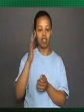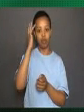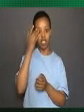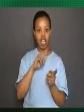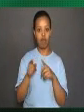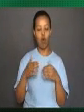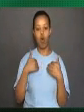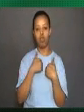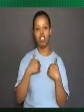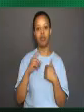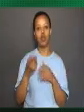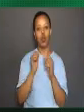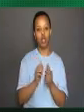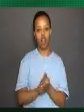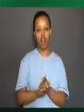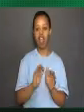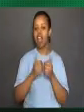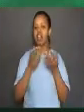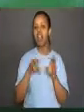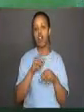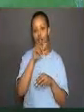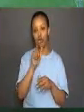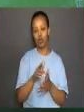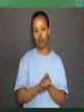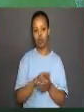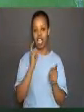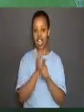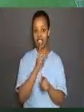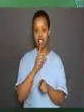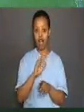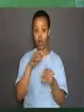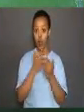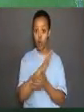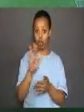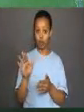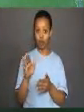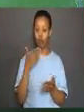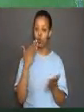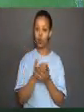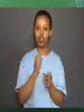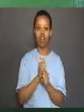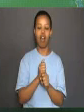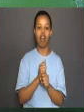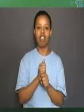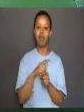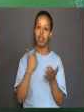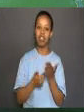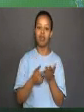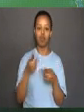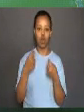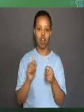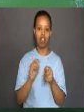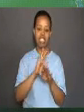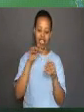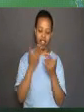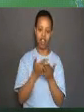Rabies is transmitted by animals. How did you do? I am sure everyone was successful